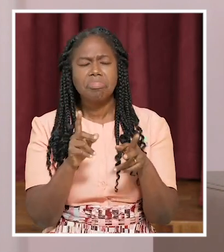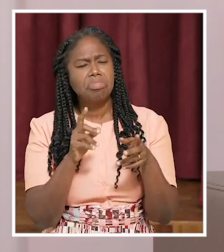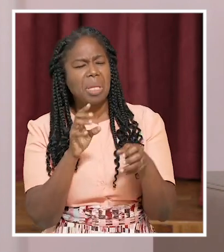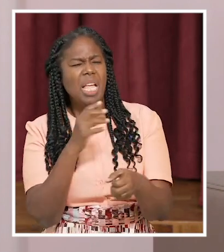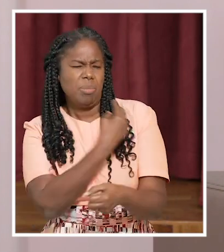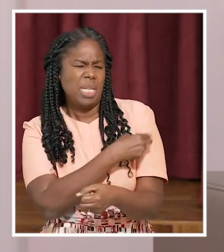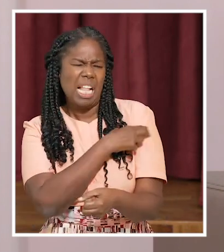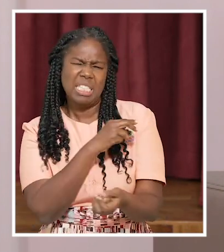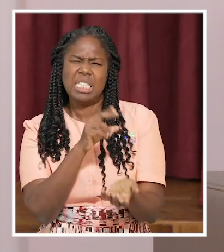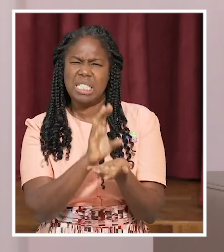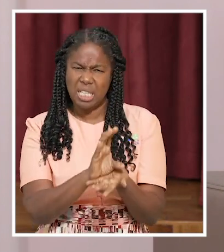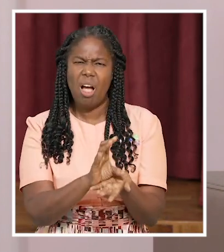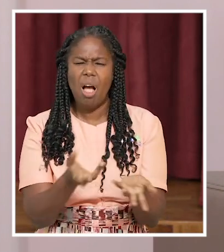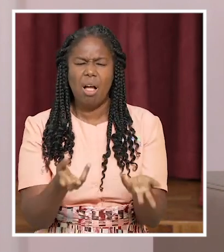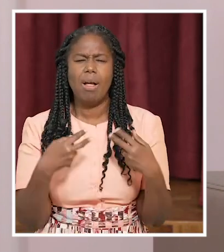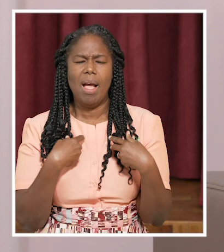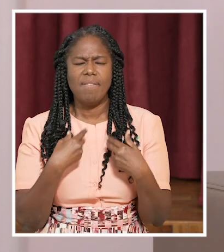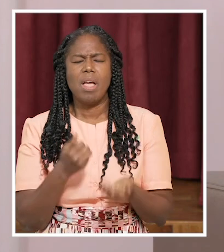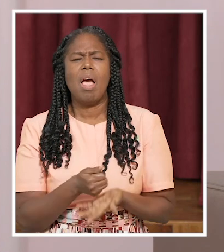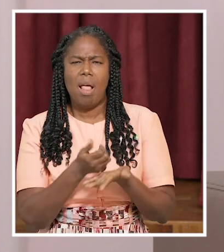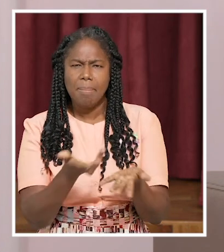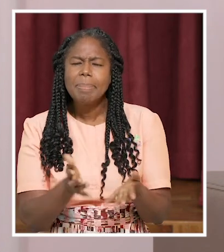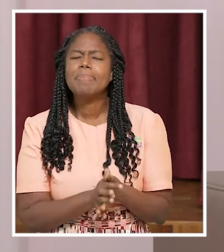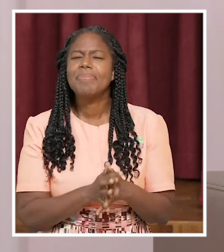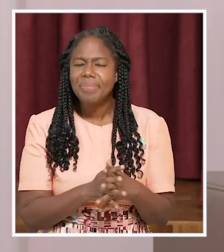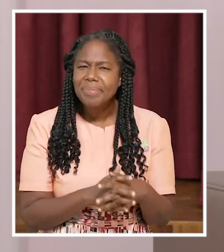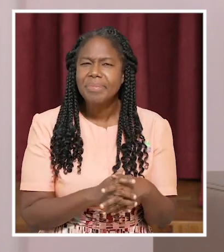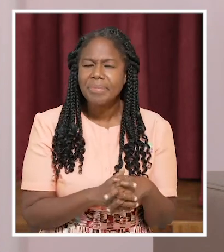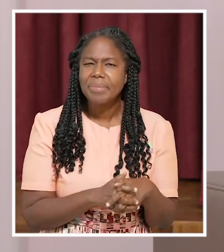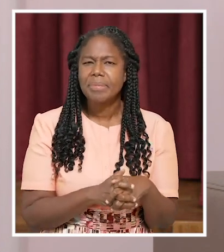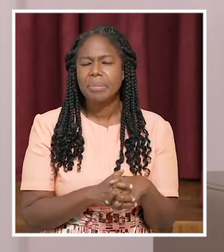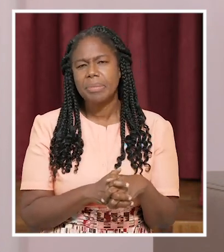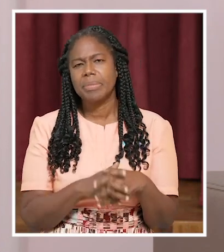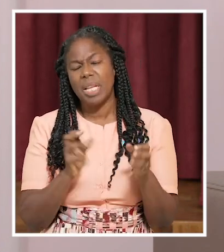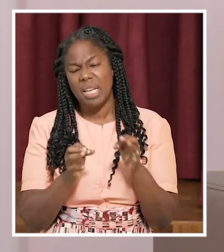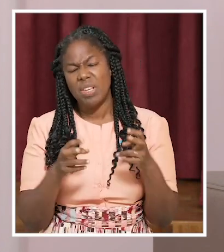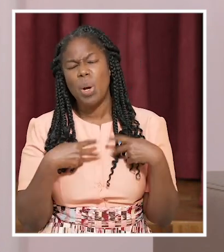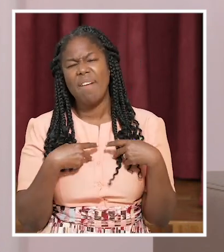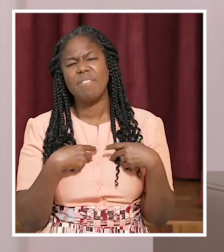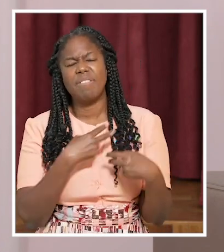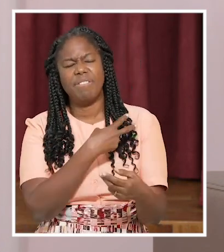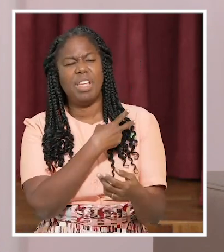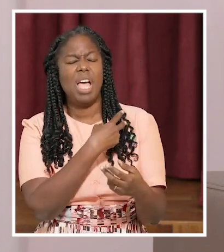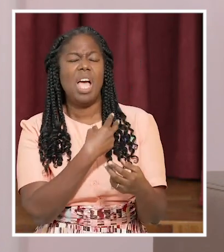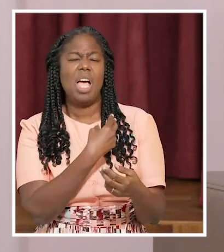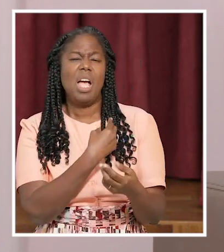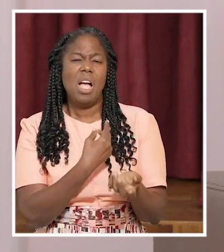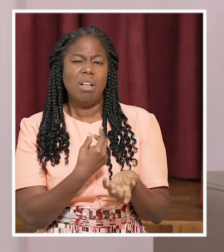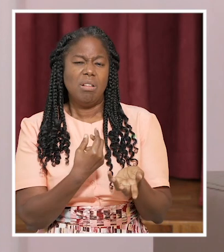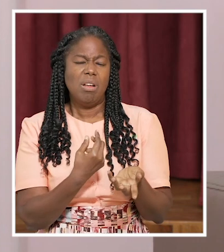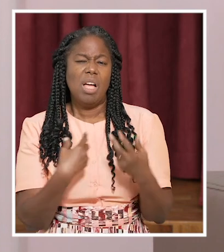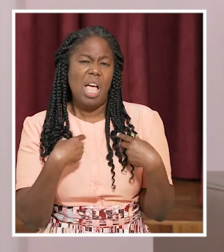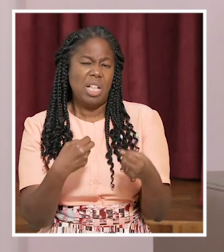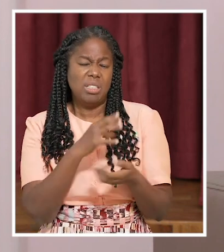center, they will be able to direct you to where is the nearest one in your community. And you can receive help there. In addition